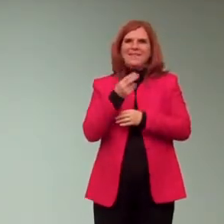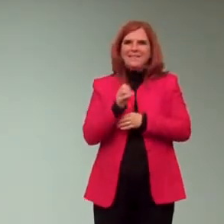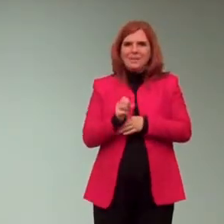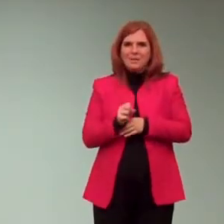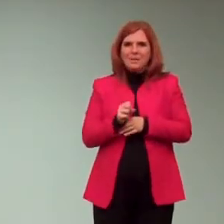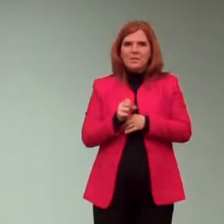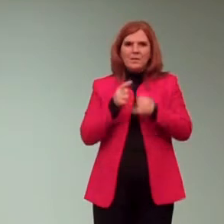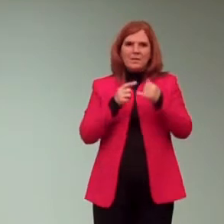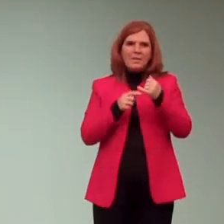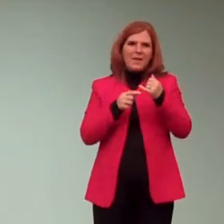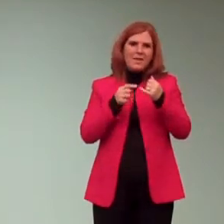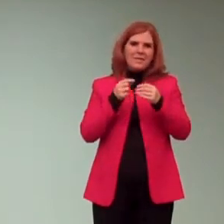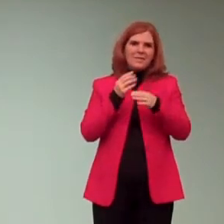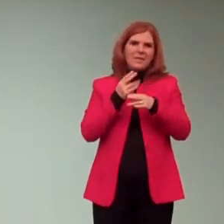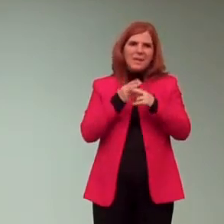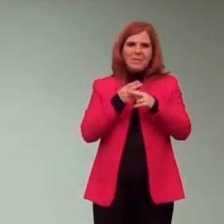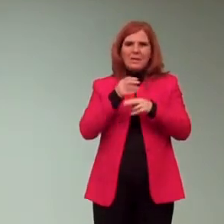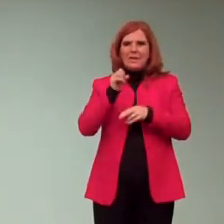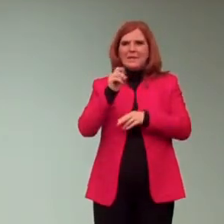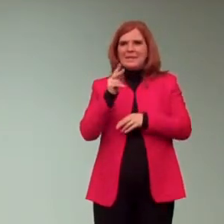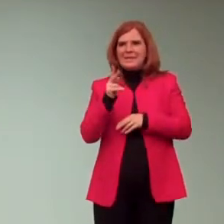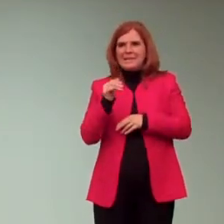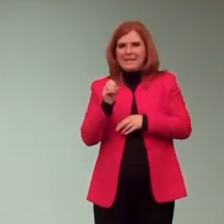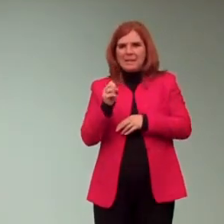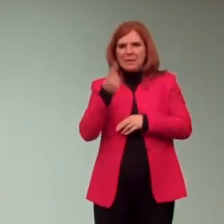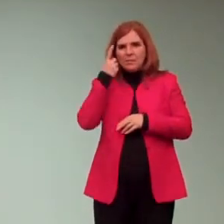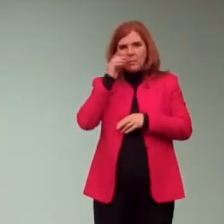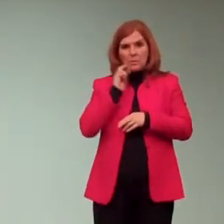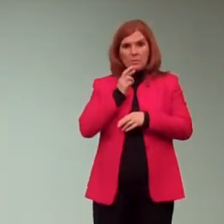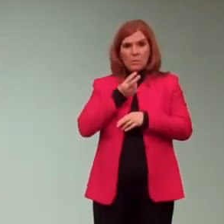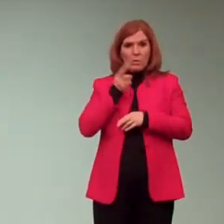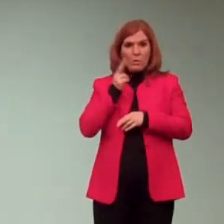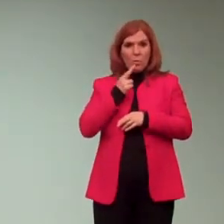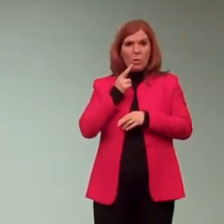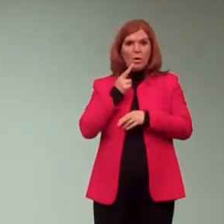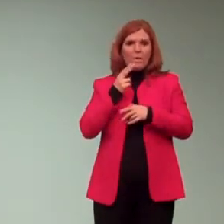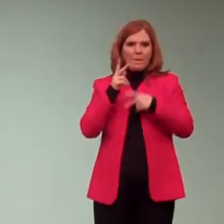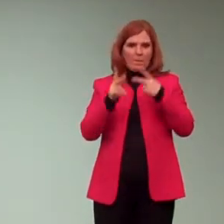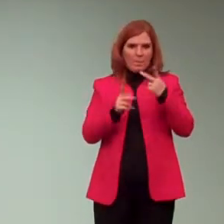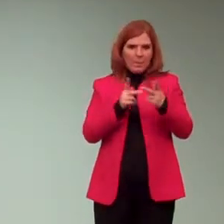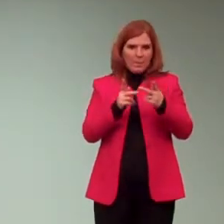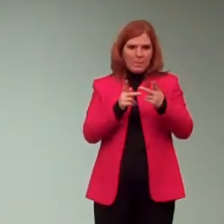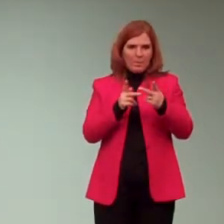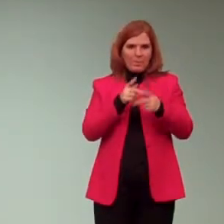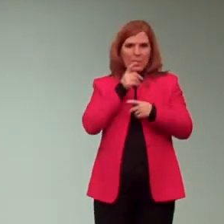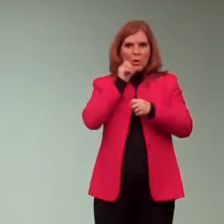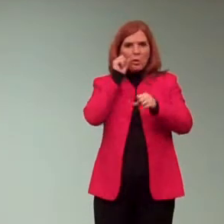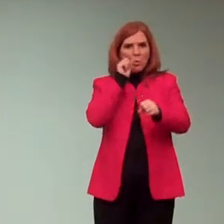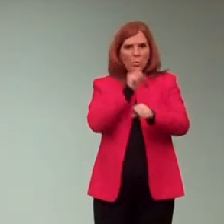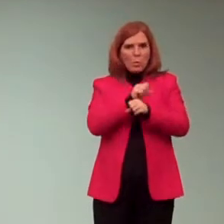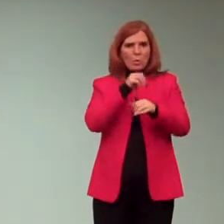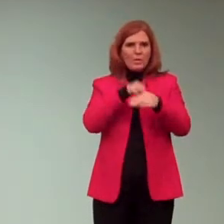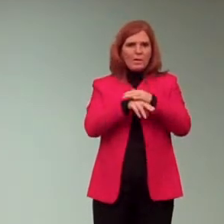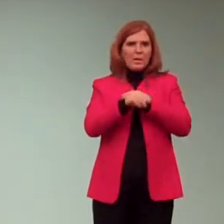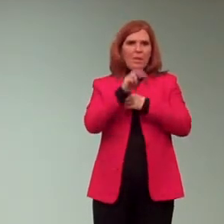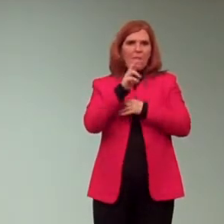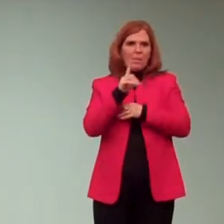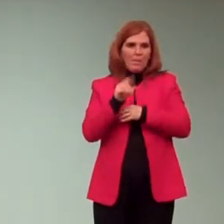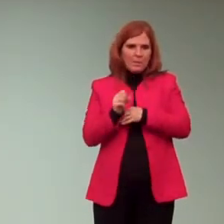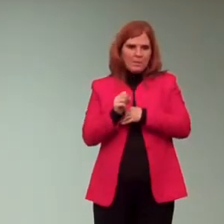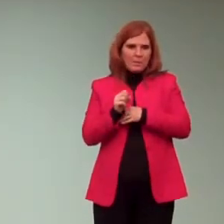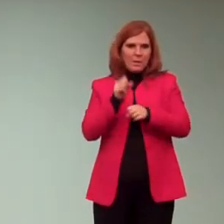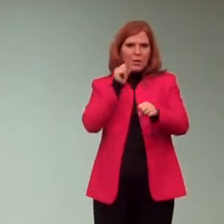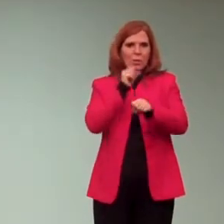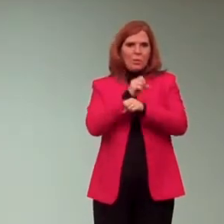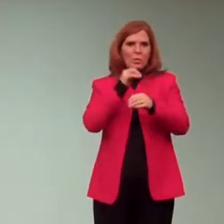and so on. Because we were the people of lasting metal. The people who worked in the mills, who